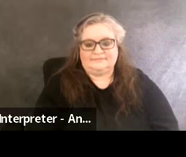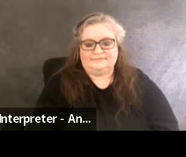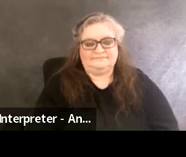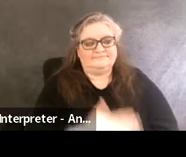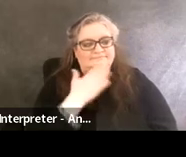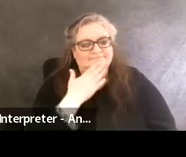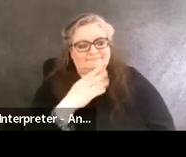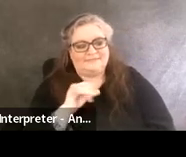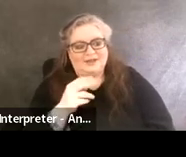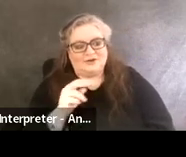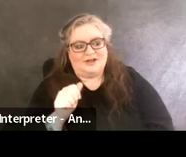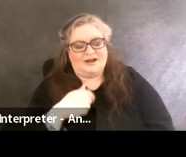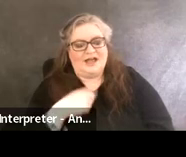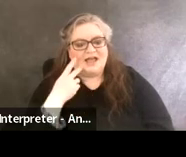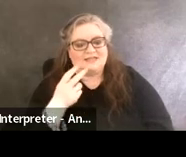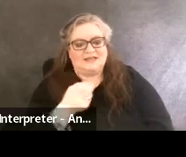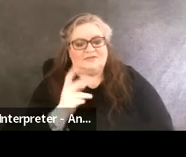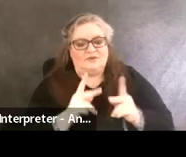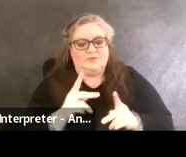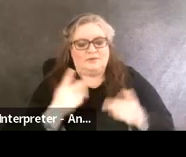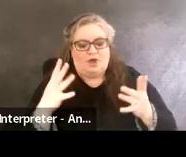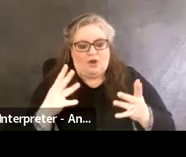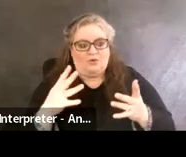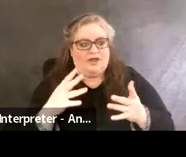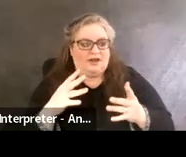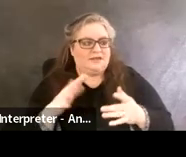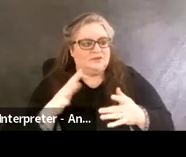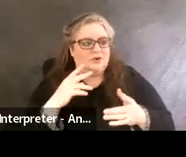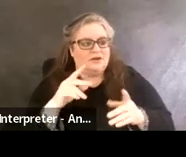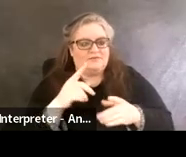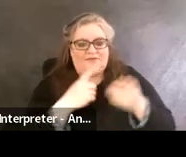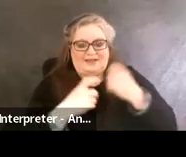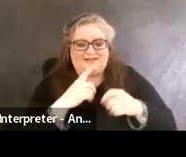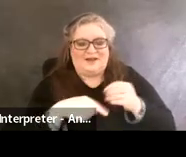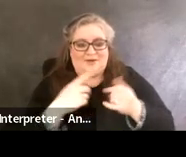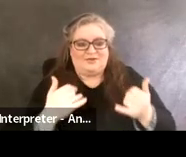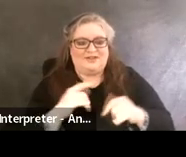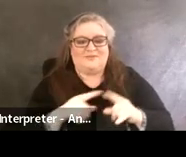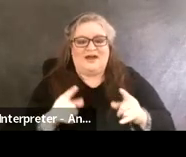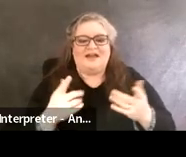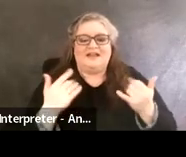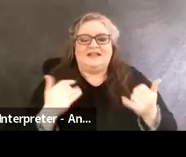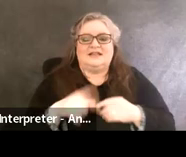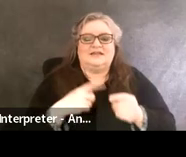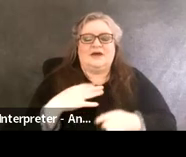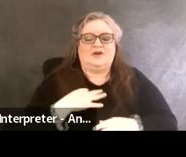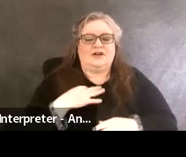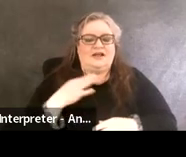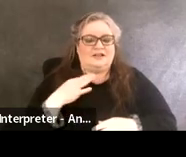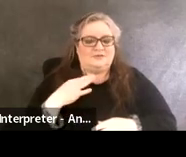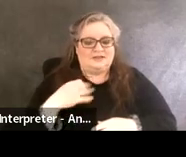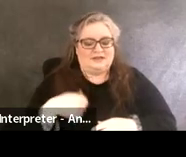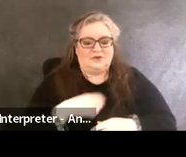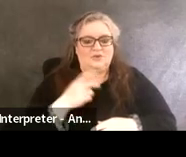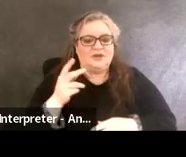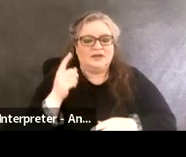Thanks, Jonna. I see a couple of folks in the Q&A are already sort of asking questions about this, but this is about eligibility. We're hearing